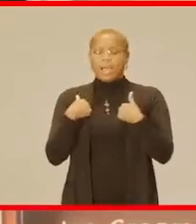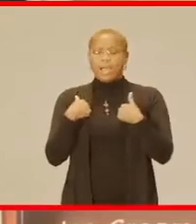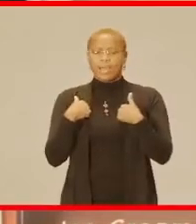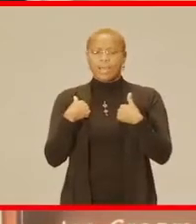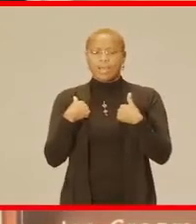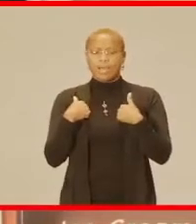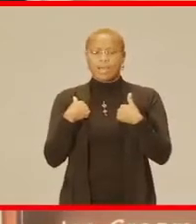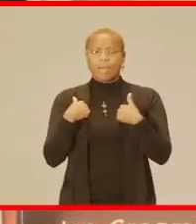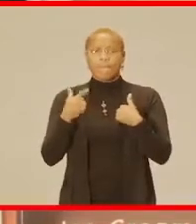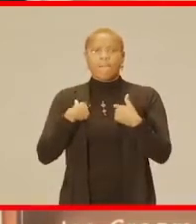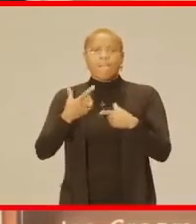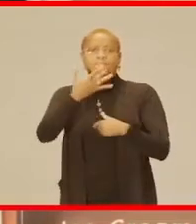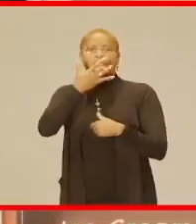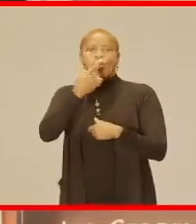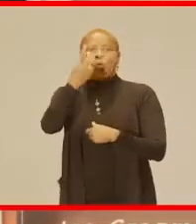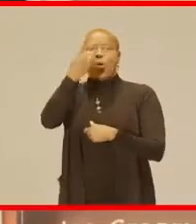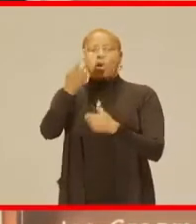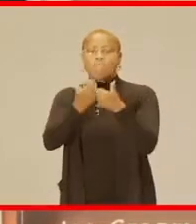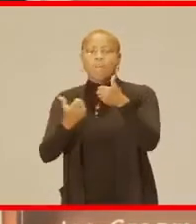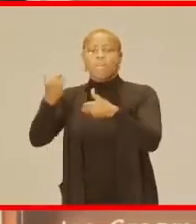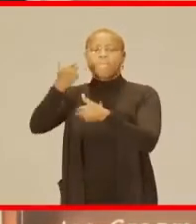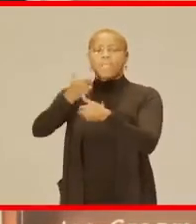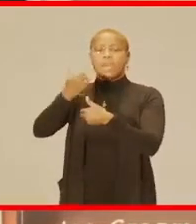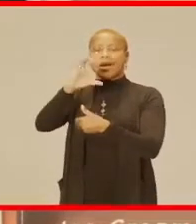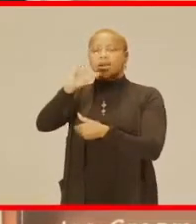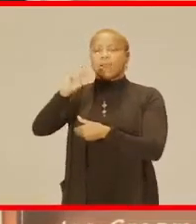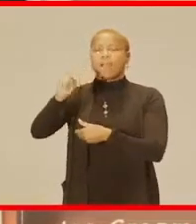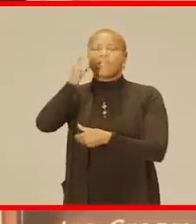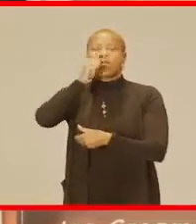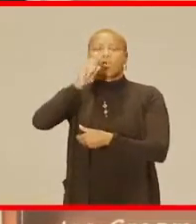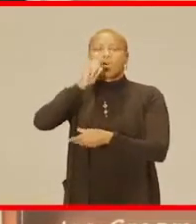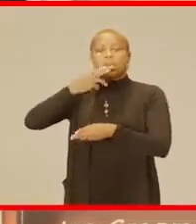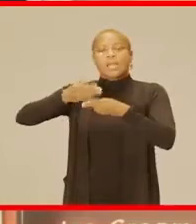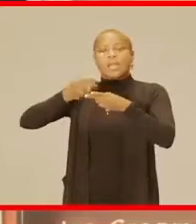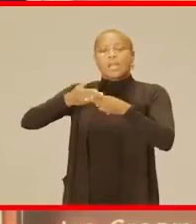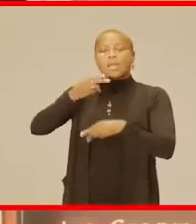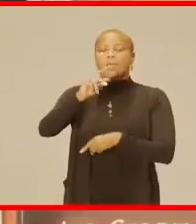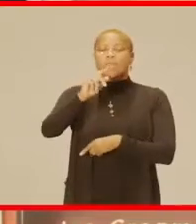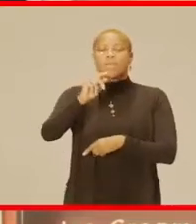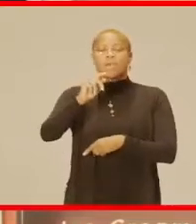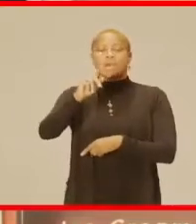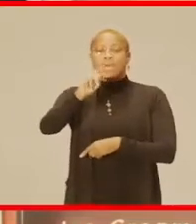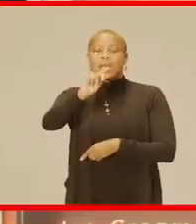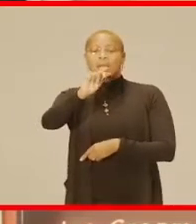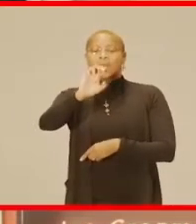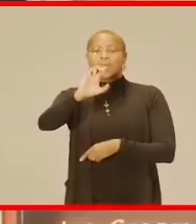one of my favorite ones of the main cast girls, named Techna, the fairy of technology.